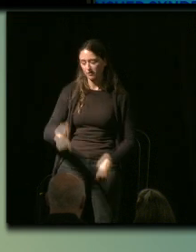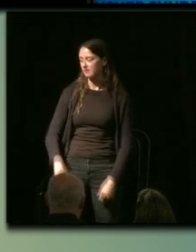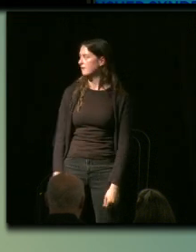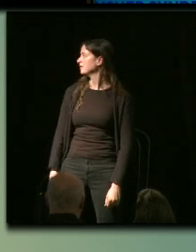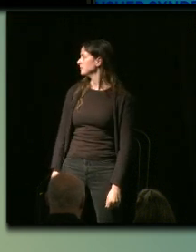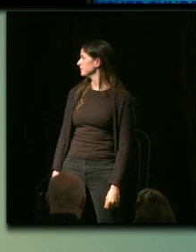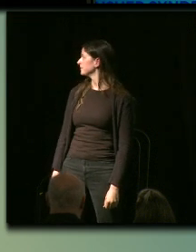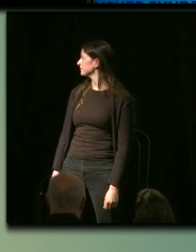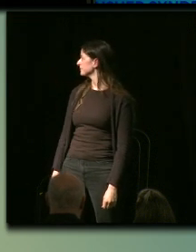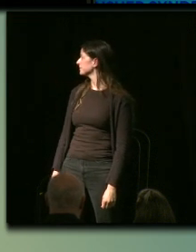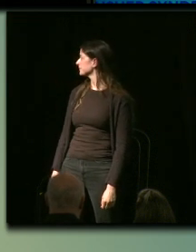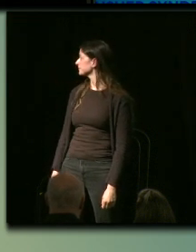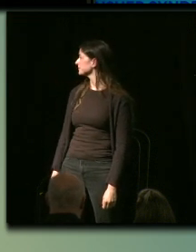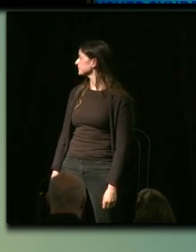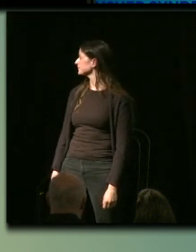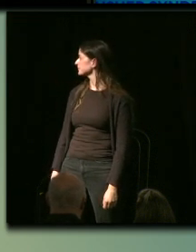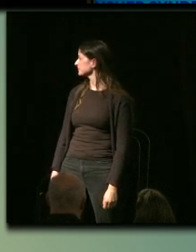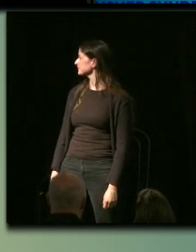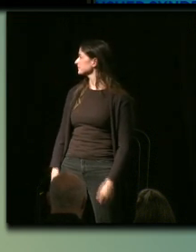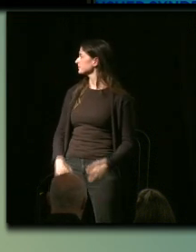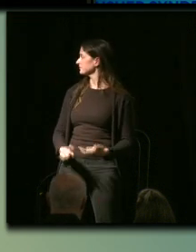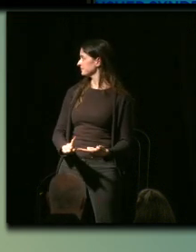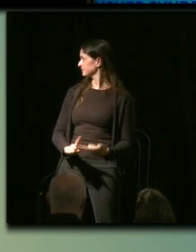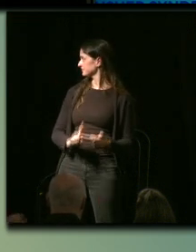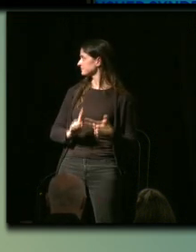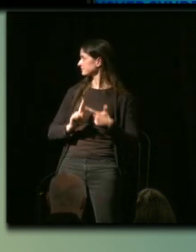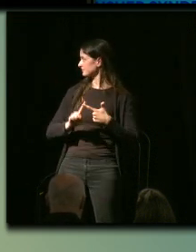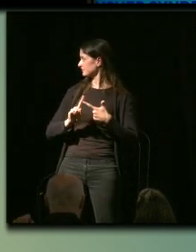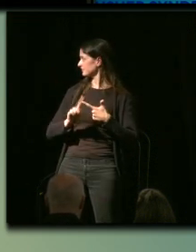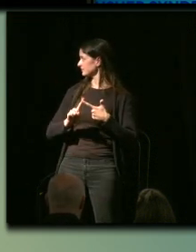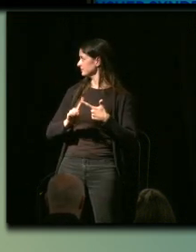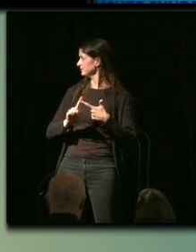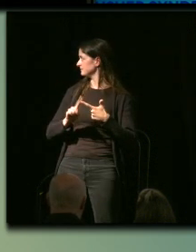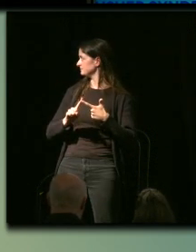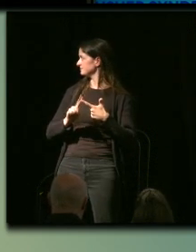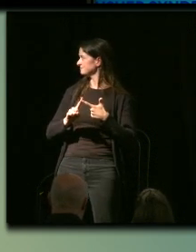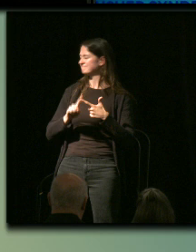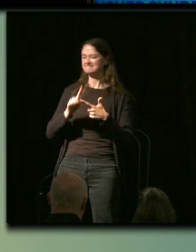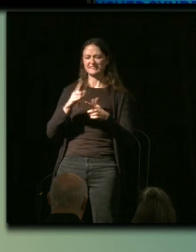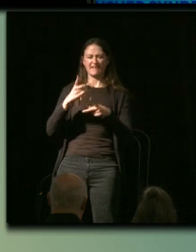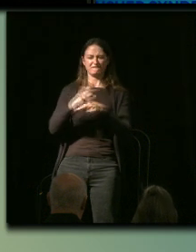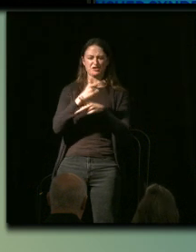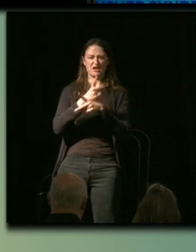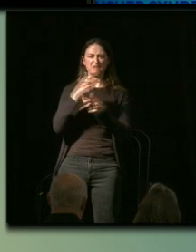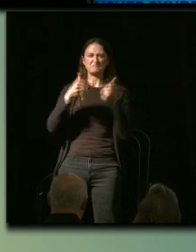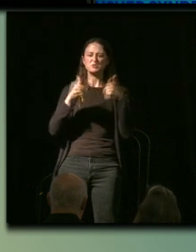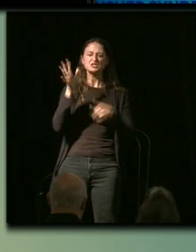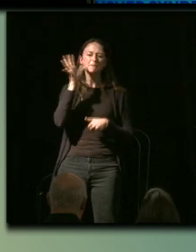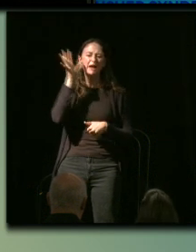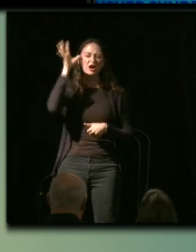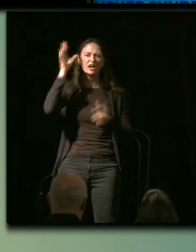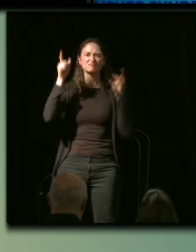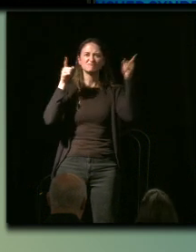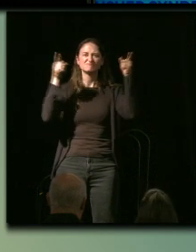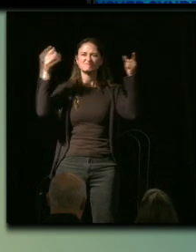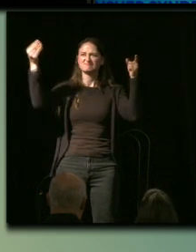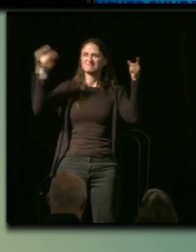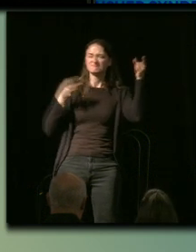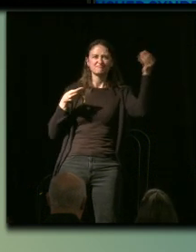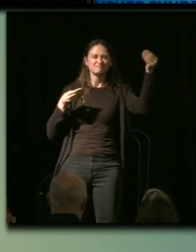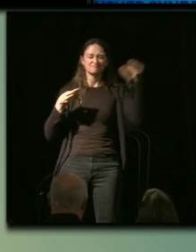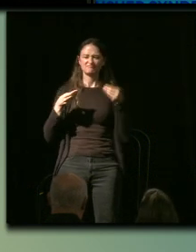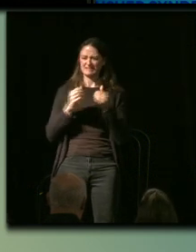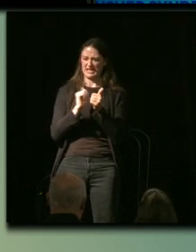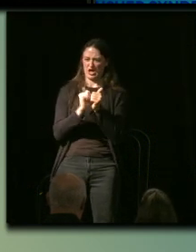inheritance pattern. Confirming the inheritance pattern is helpful because it can tell you the chances that others in the family, including potential future